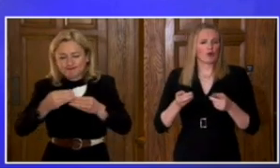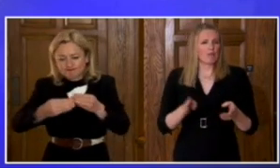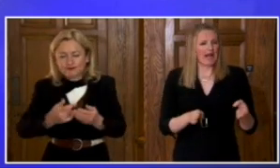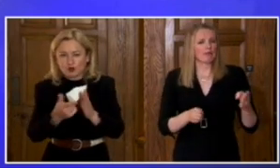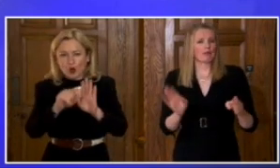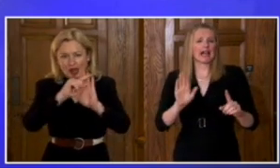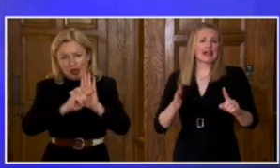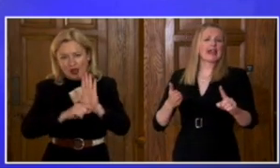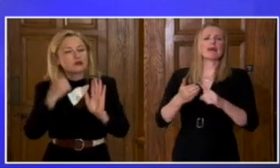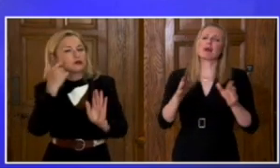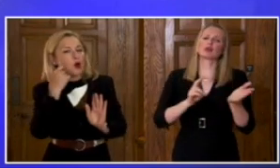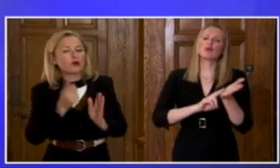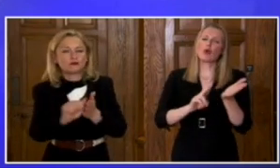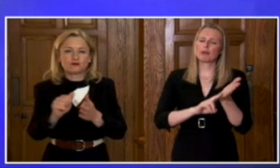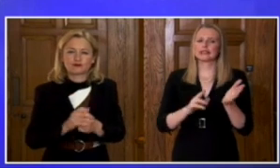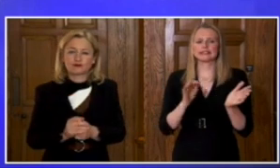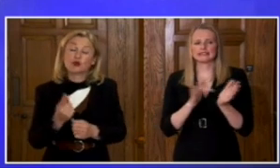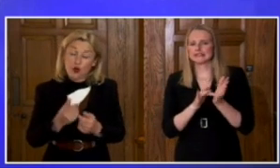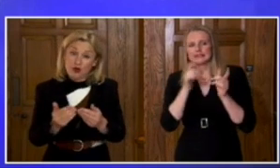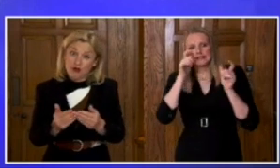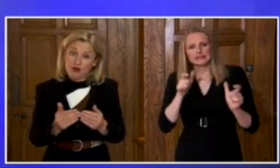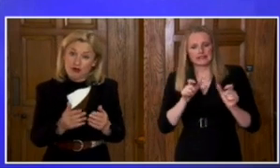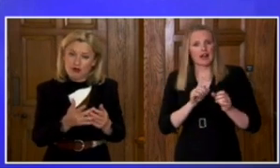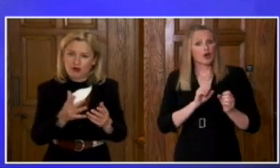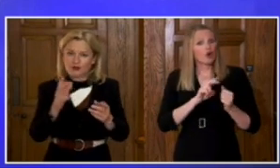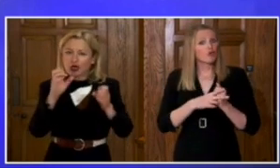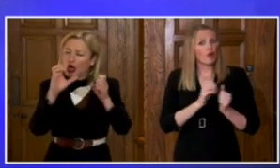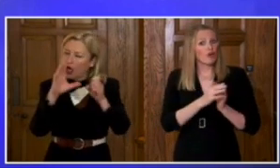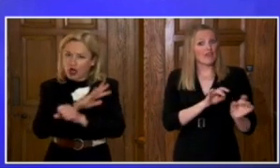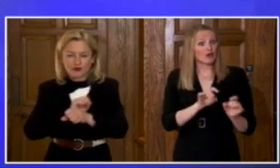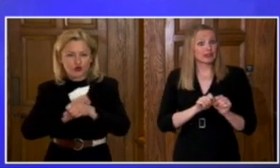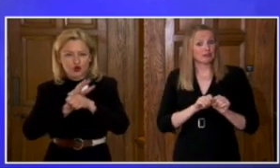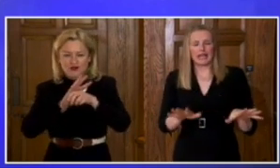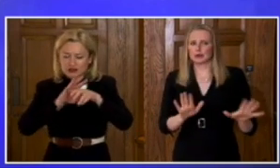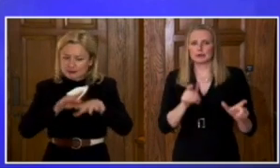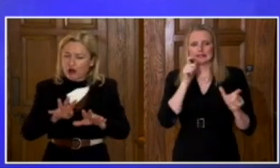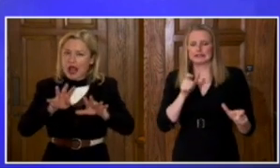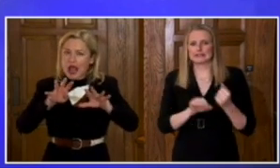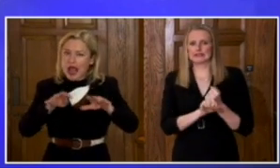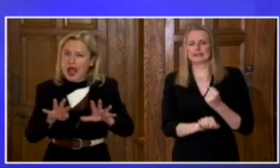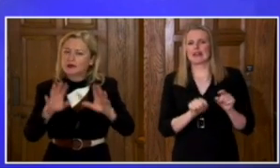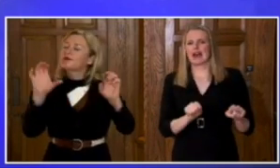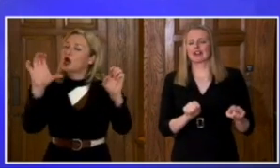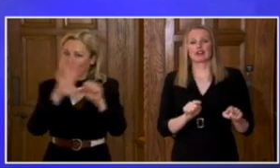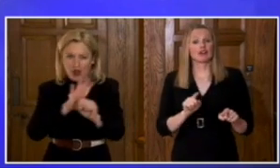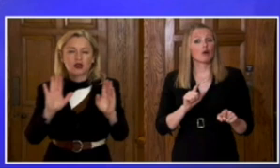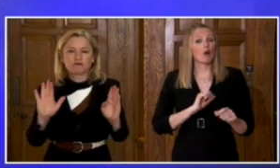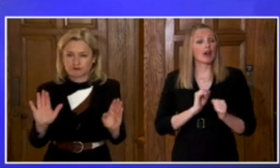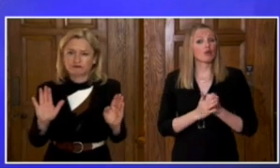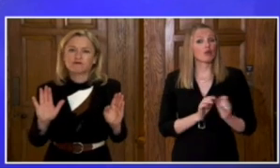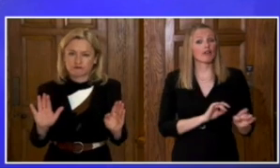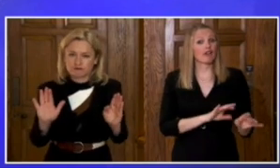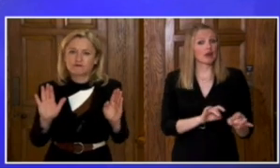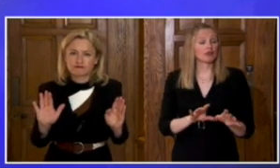remain cautious about the spread of the virus. After all, we have to still not seen the full impact of